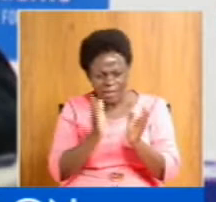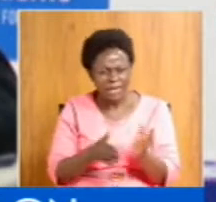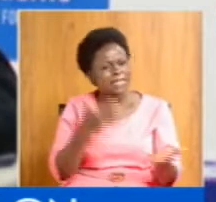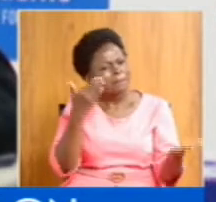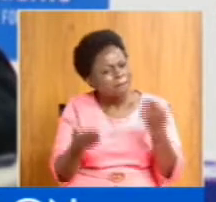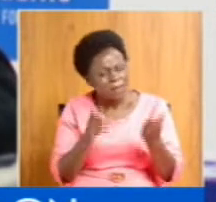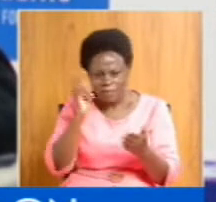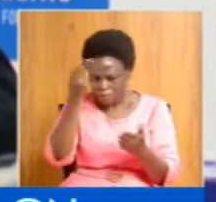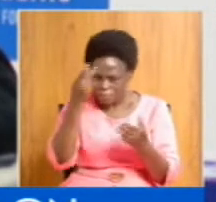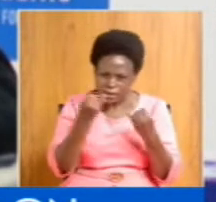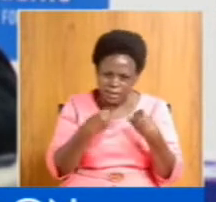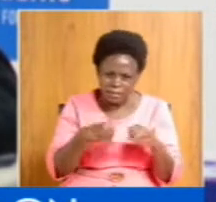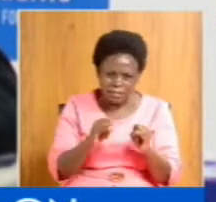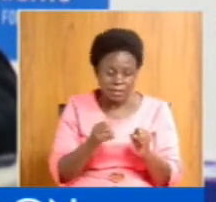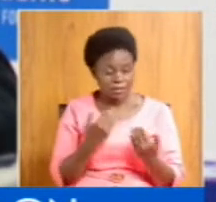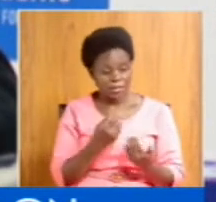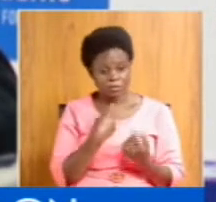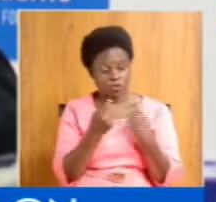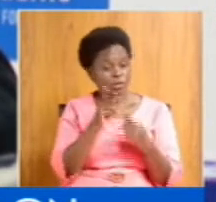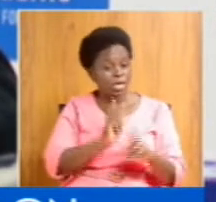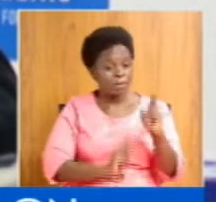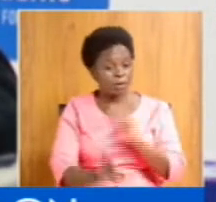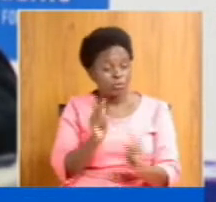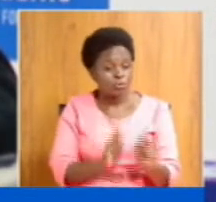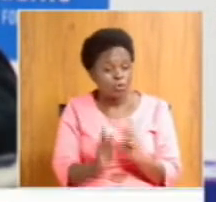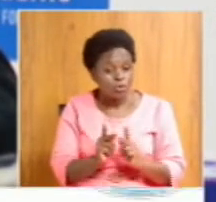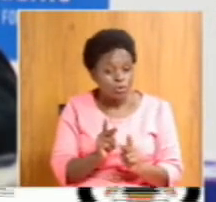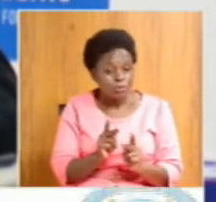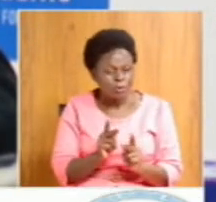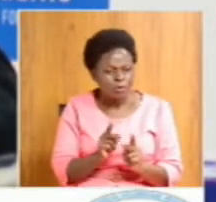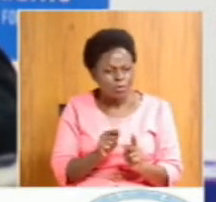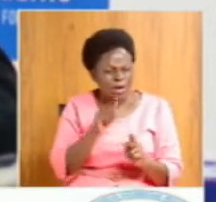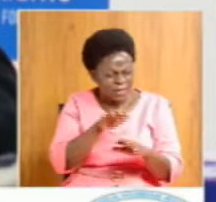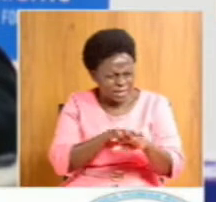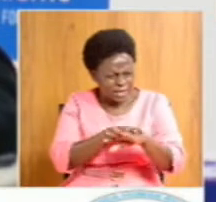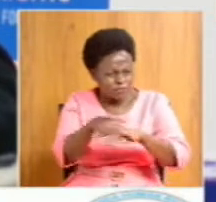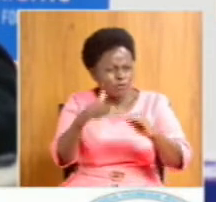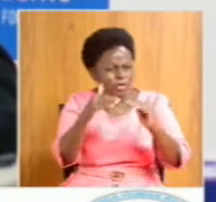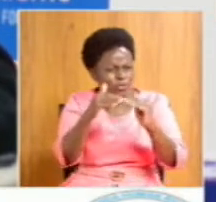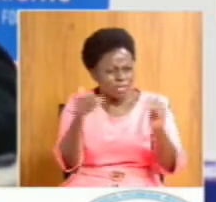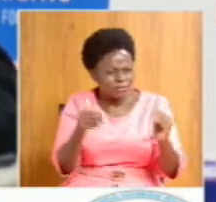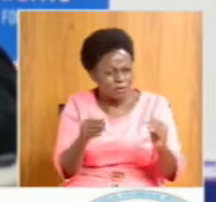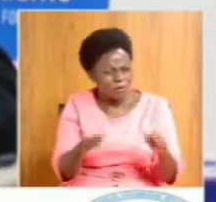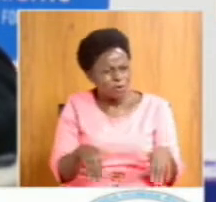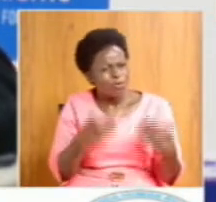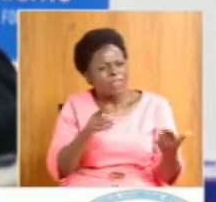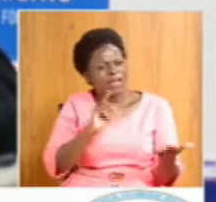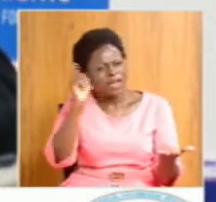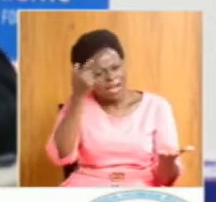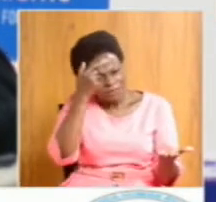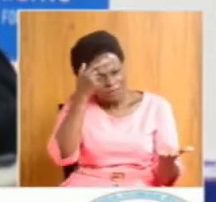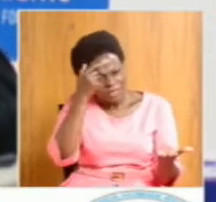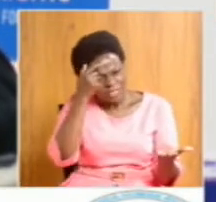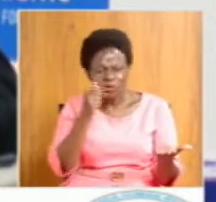implementers. And we are talking about people who are at that influential level, whether they are government